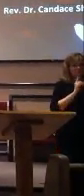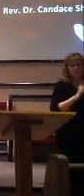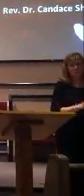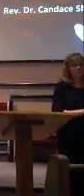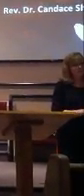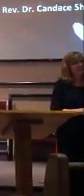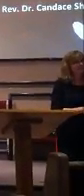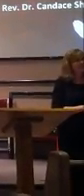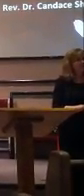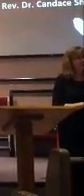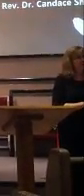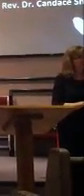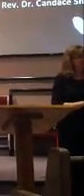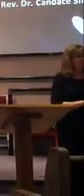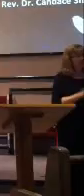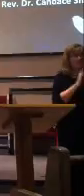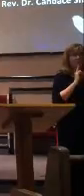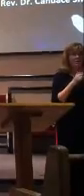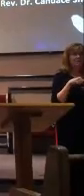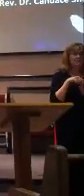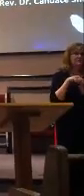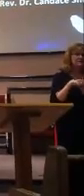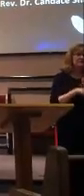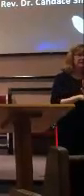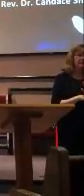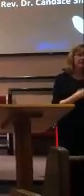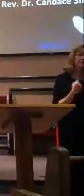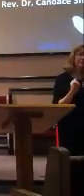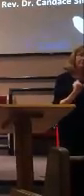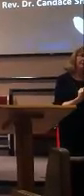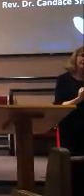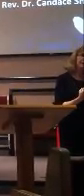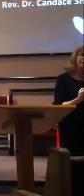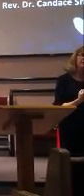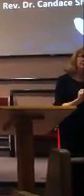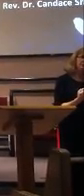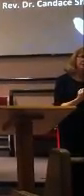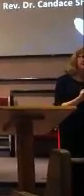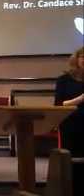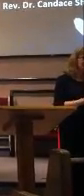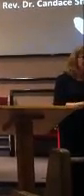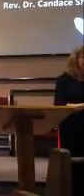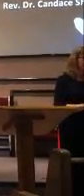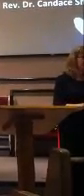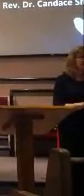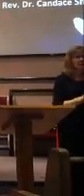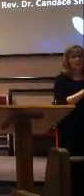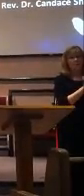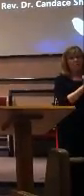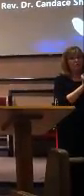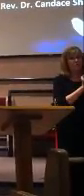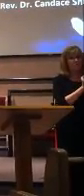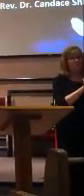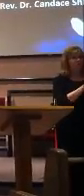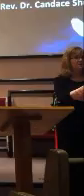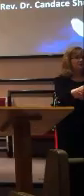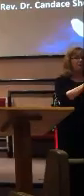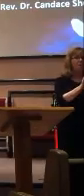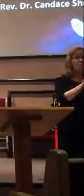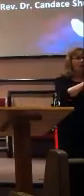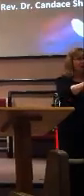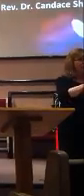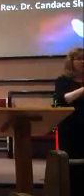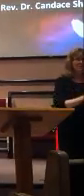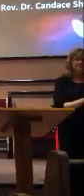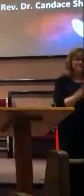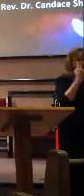was authentic, and was deep in its meaning. So worship was a wow